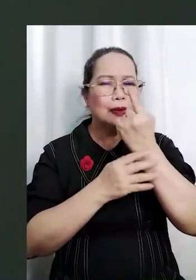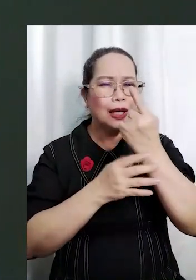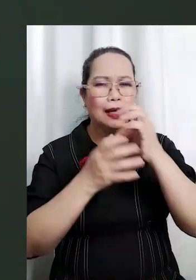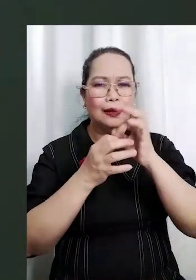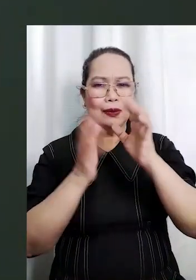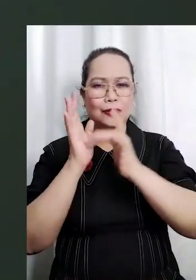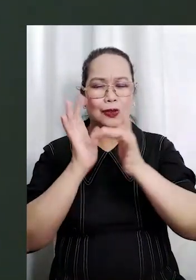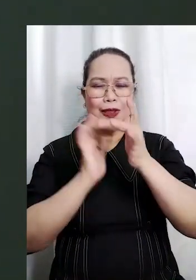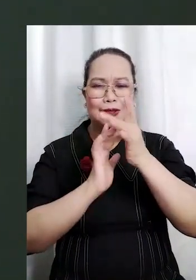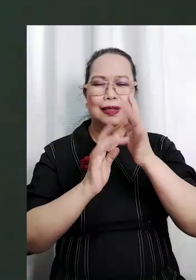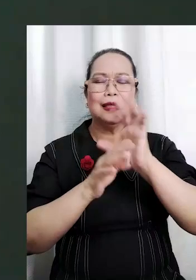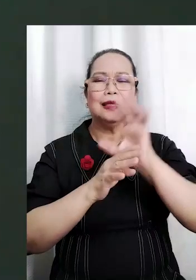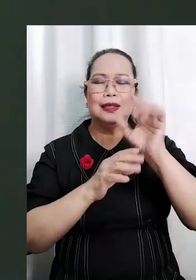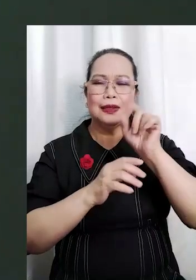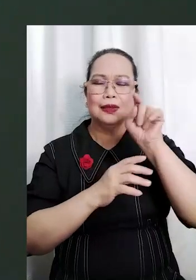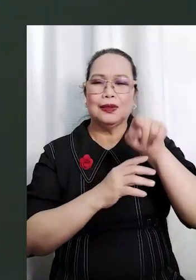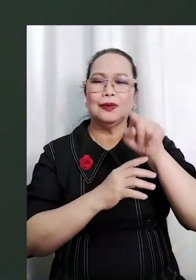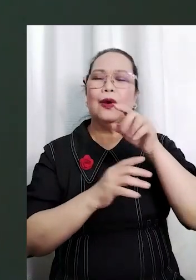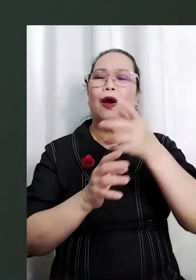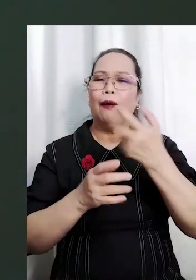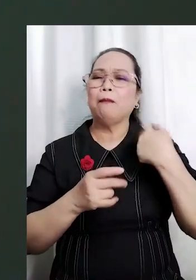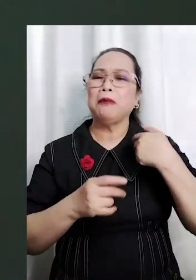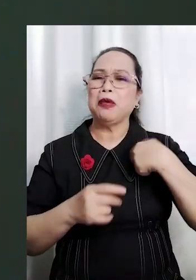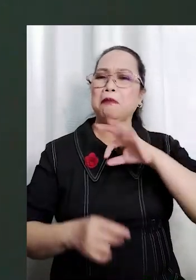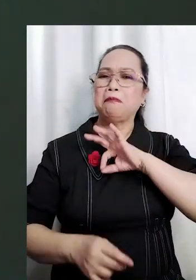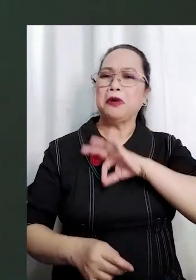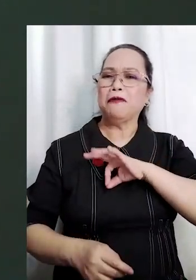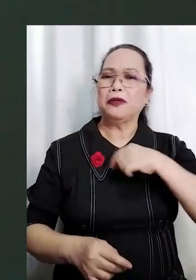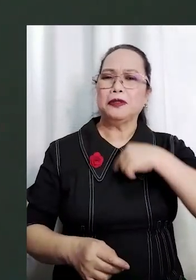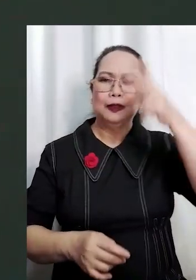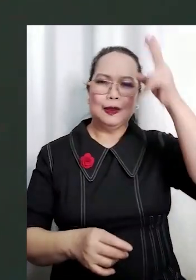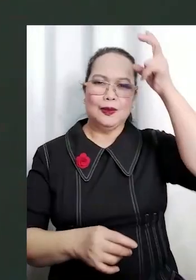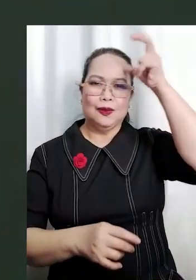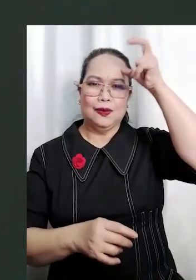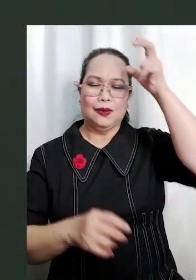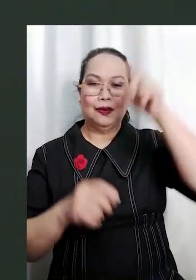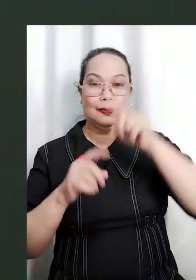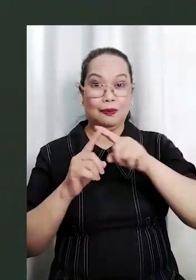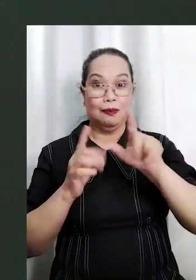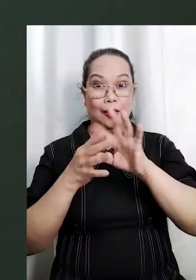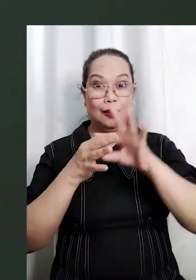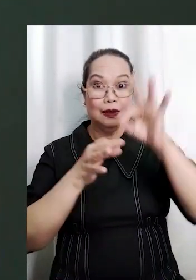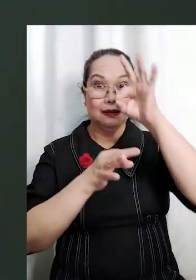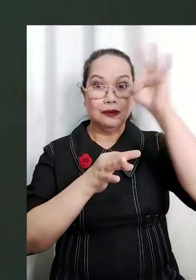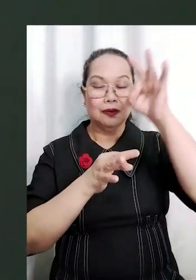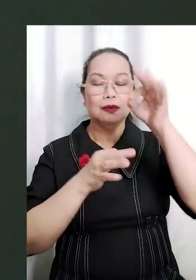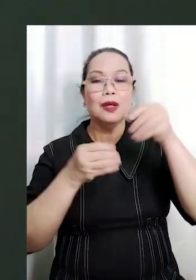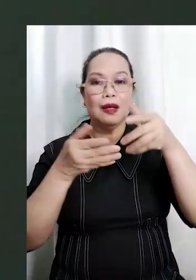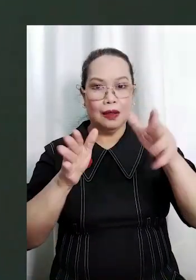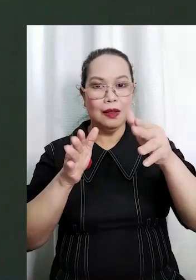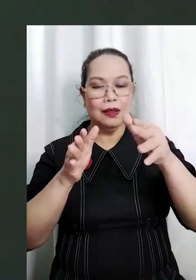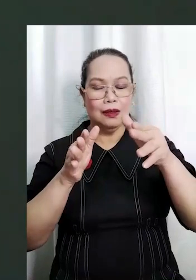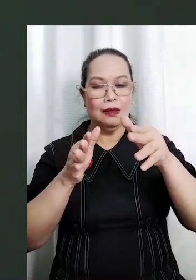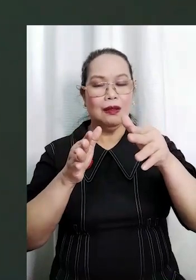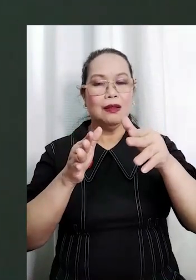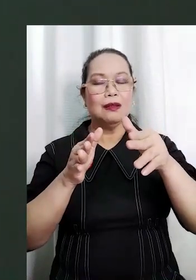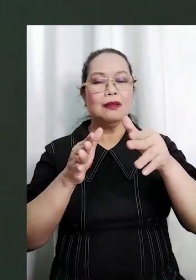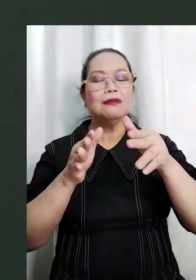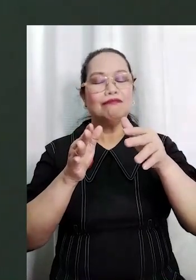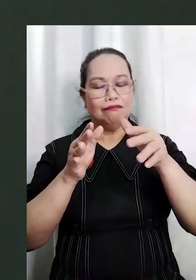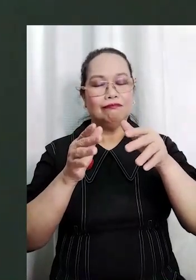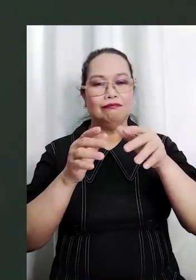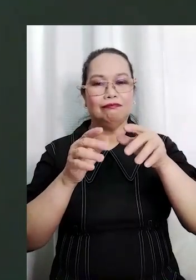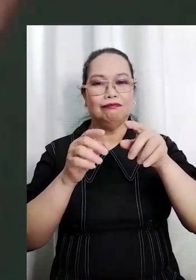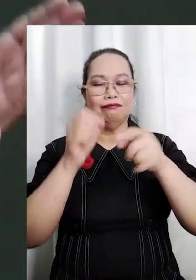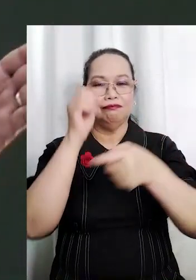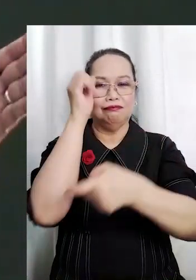experience towards his end. So, the Spirit led Jesus to be tempted by the devil there. So,